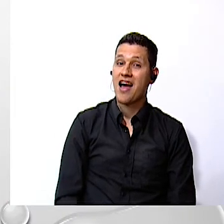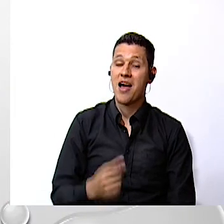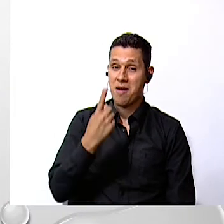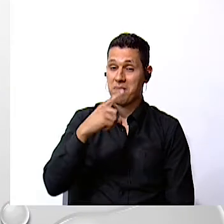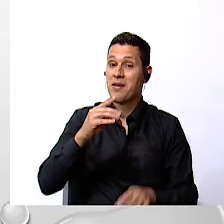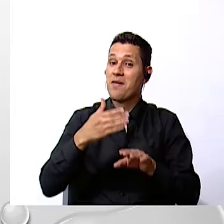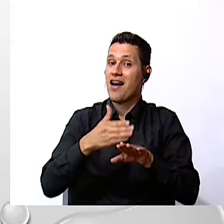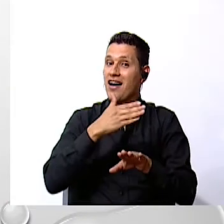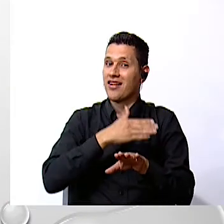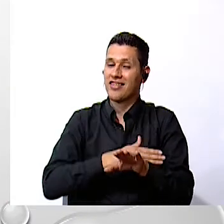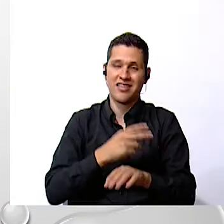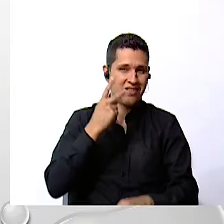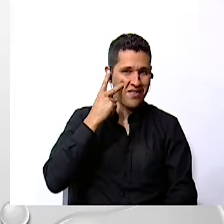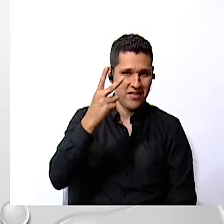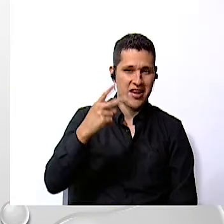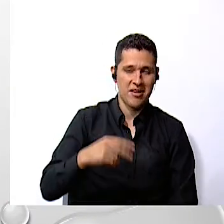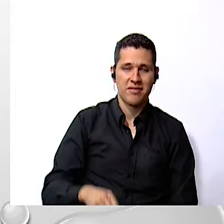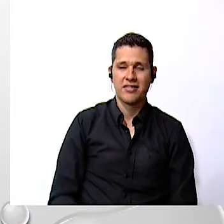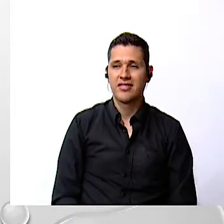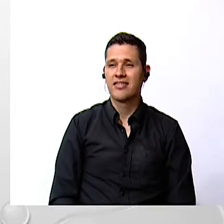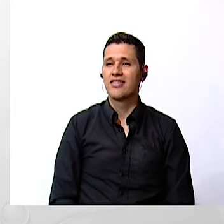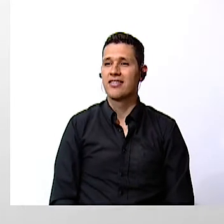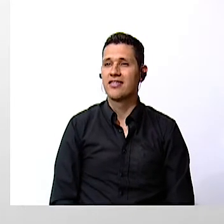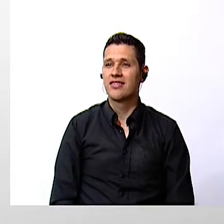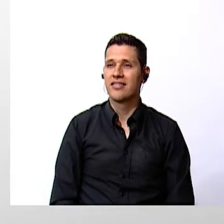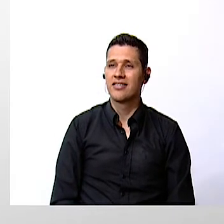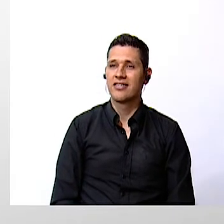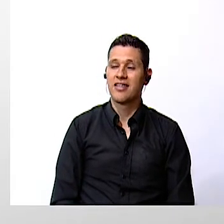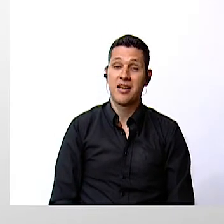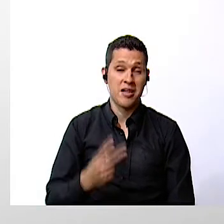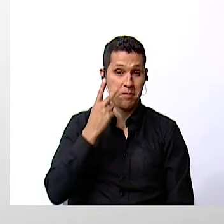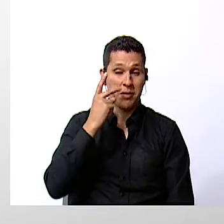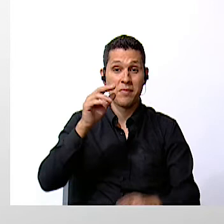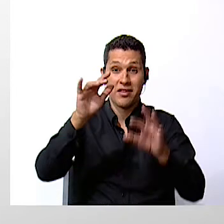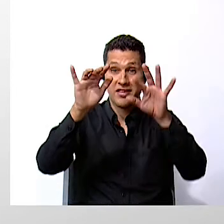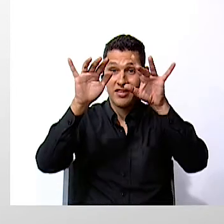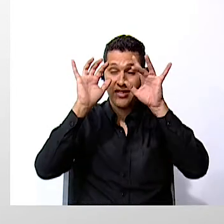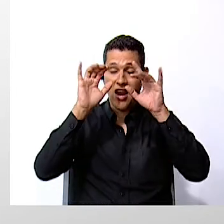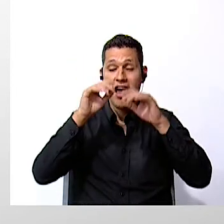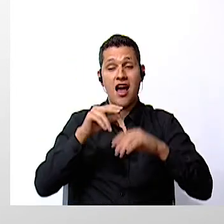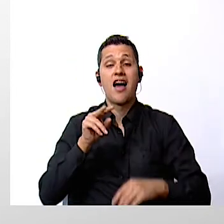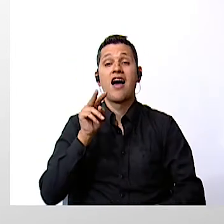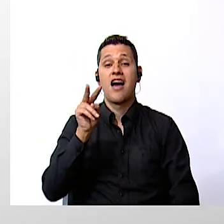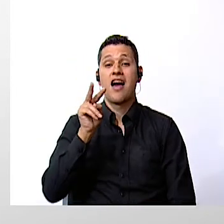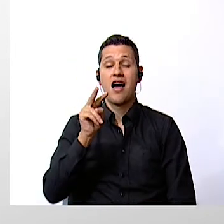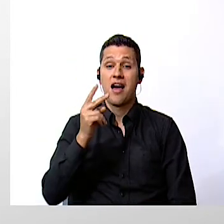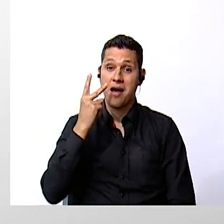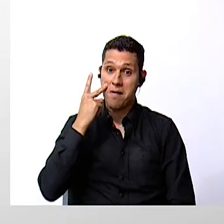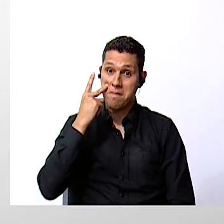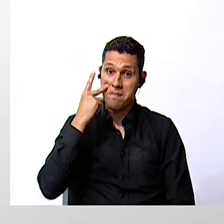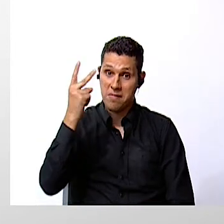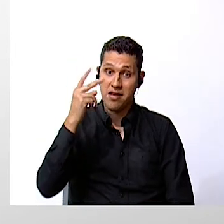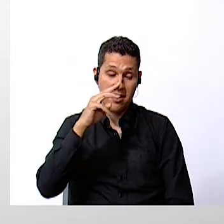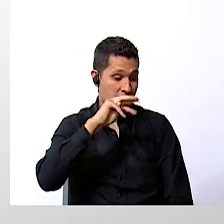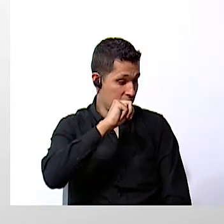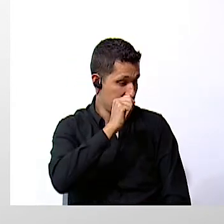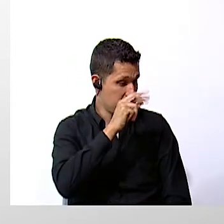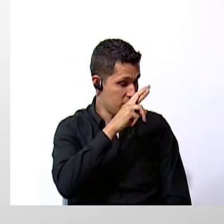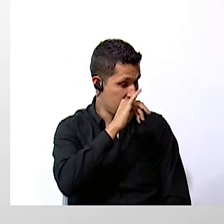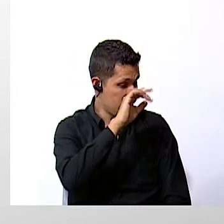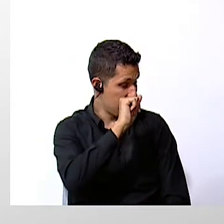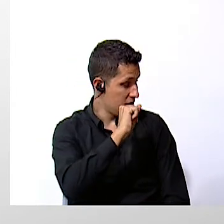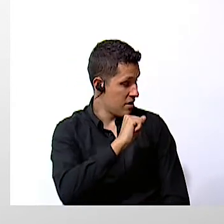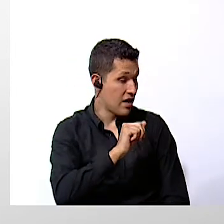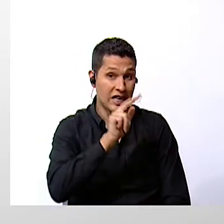let's see. Let's count the stars. Okay, here we go. Oh, look, Maria, you have 3 stars